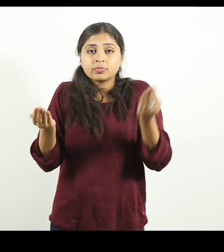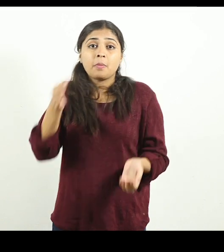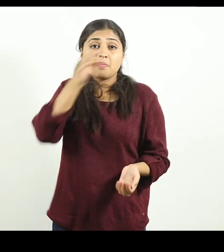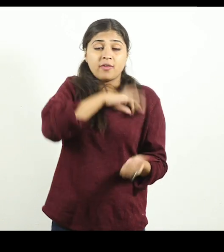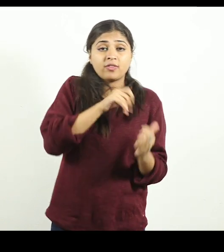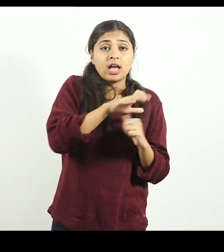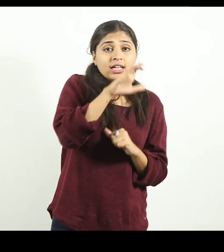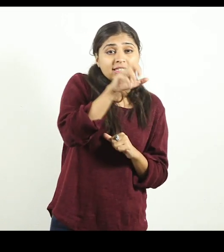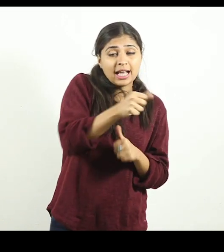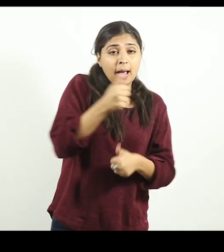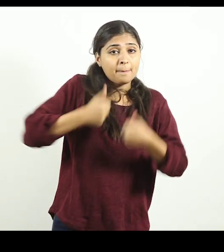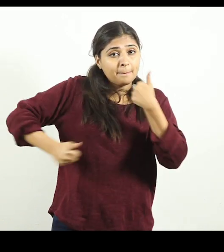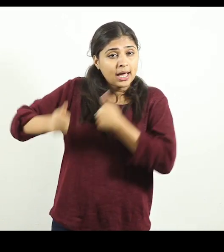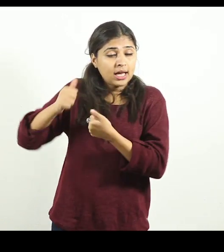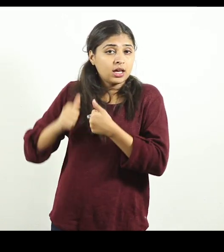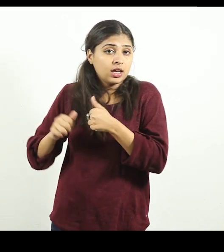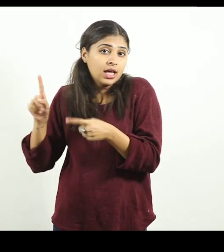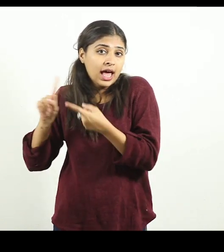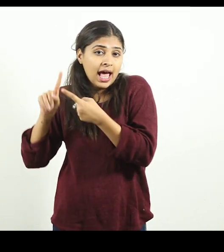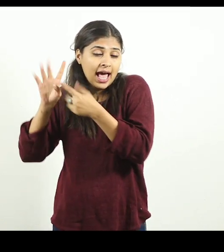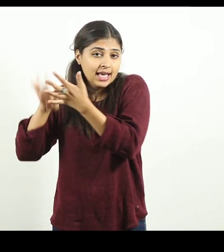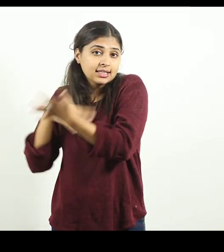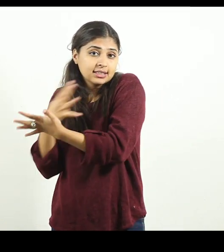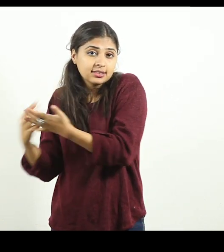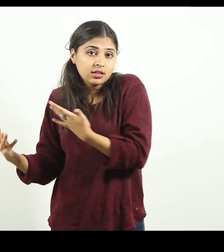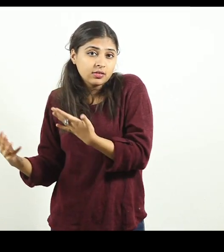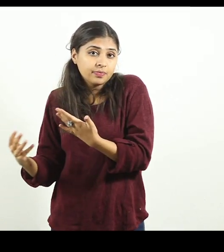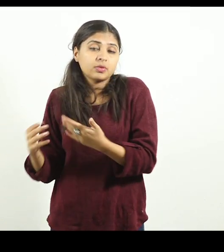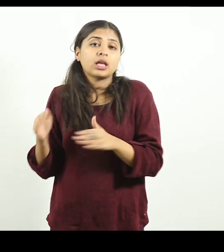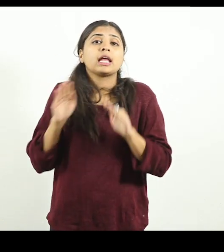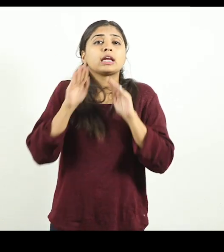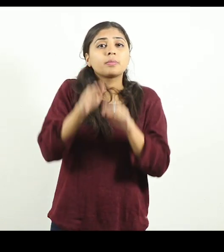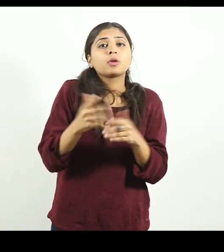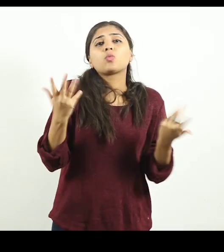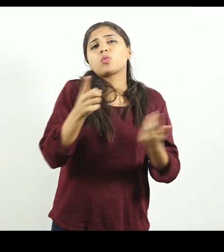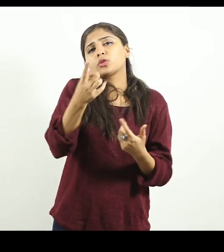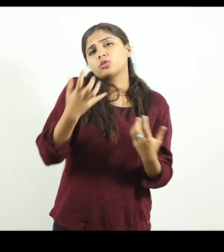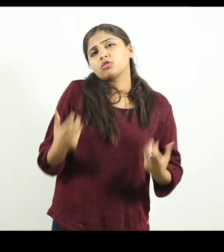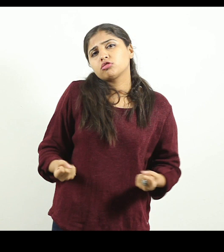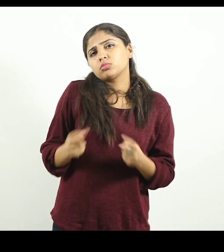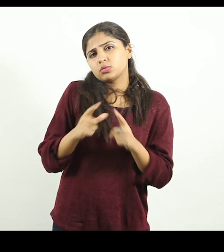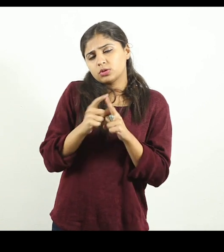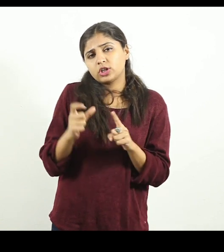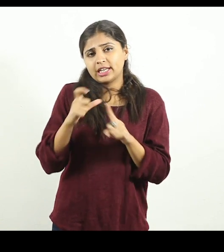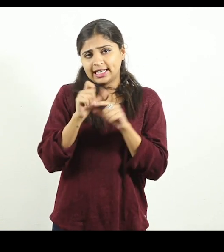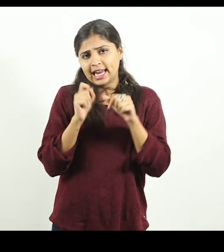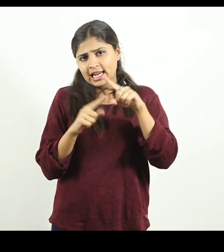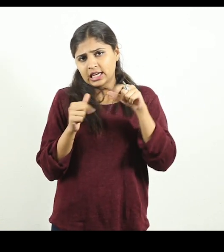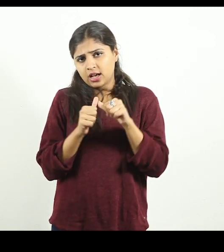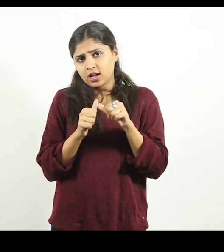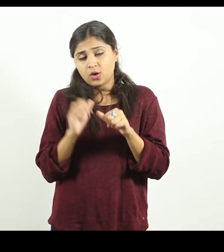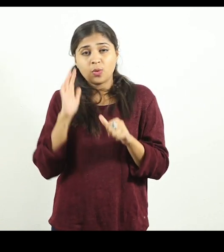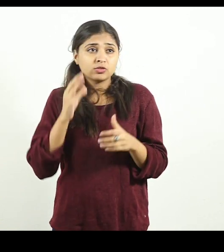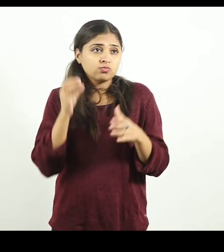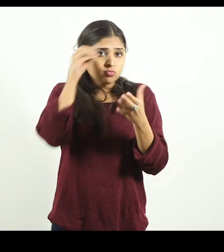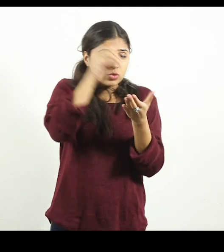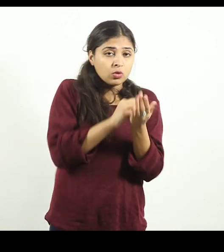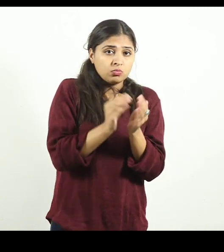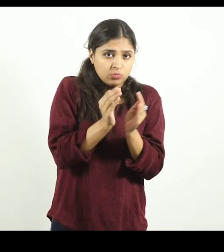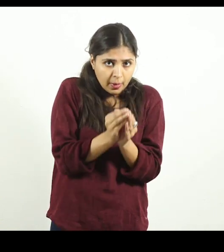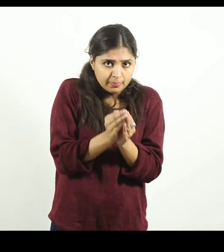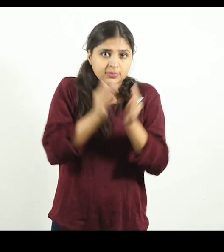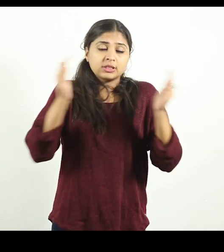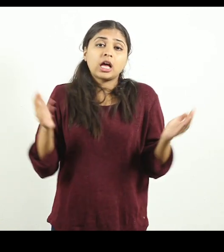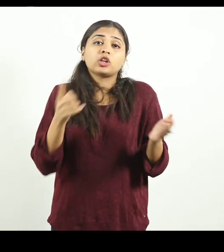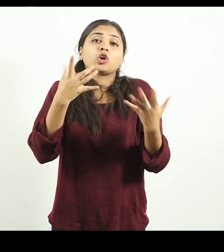using Excel spreadsheet depends on what you want to do with the data that you have been storing and how much